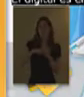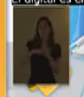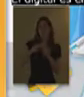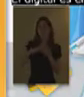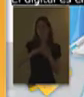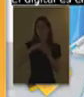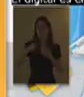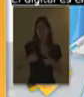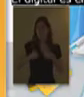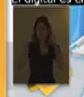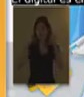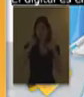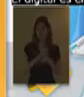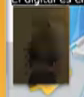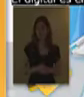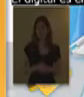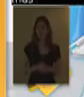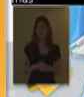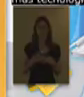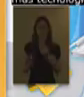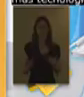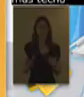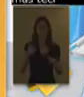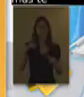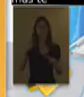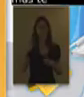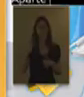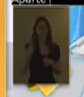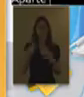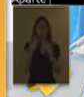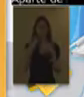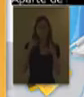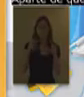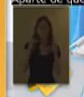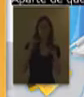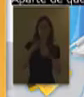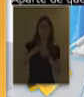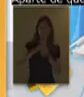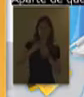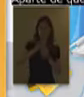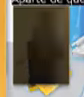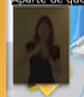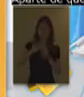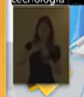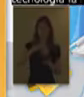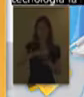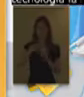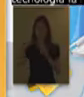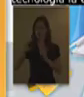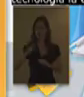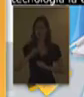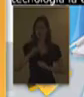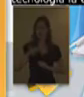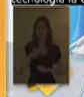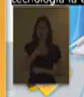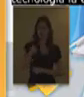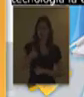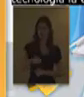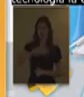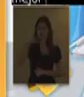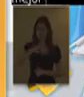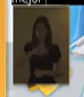technological. And besides allowing us to have more channels,